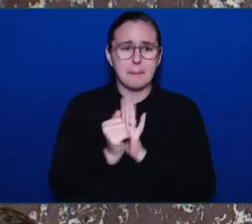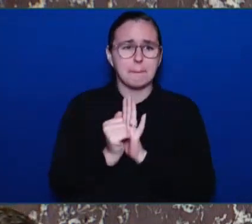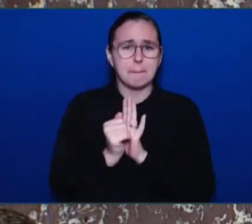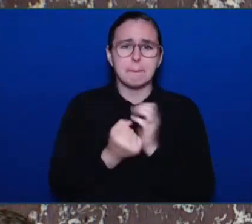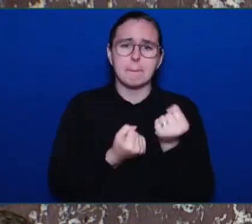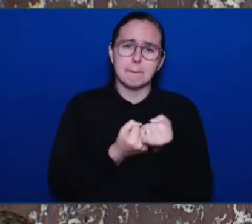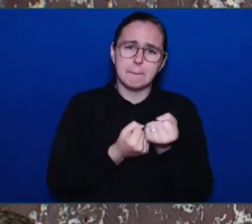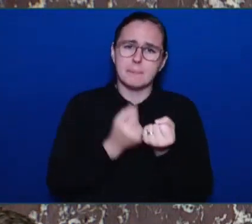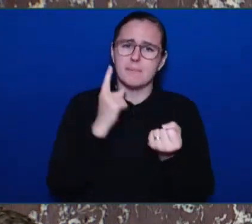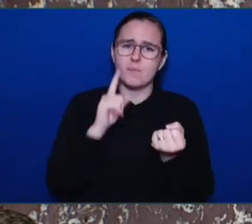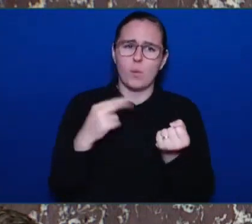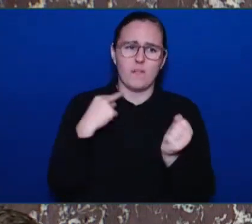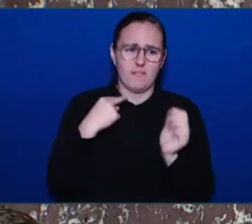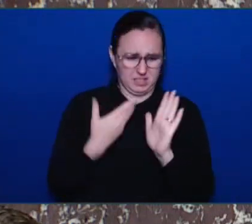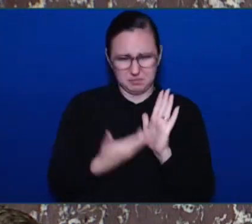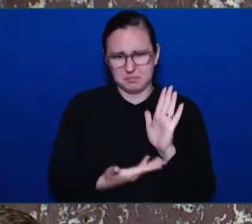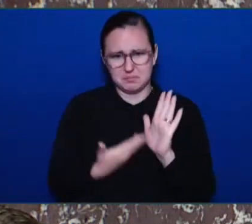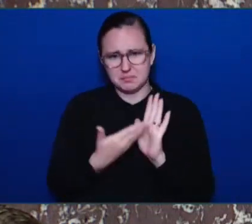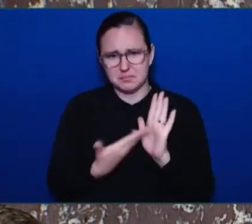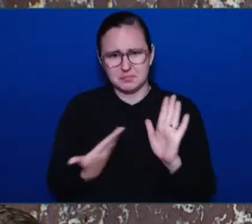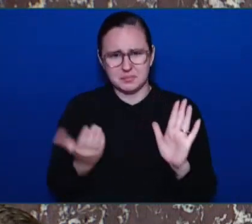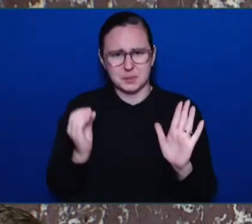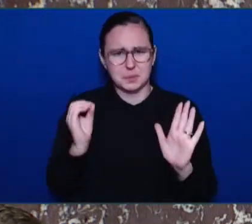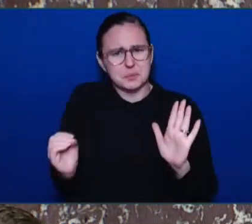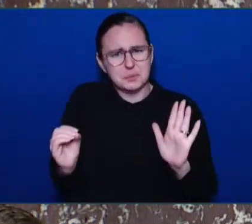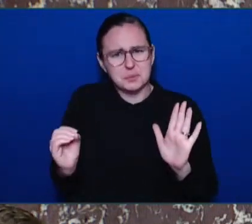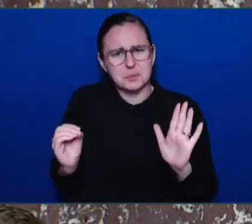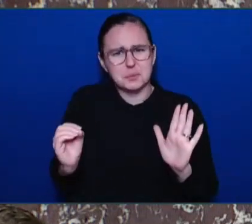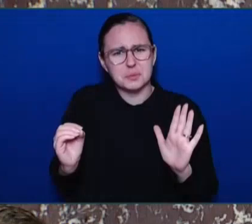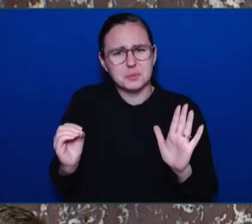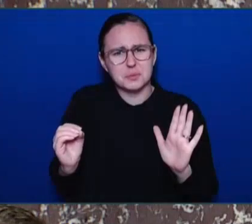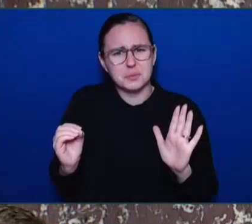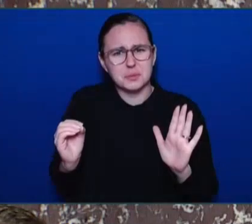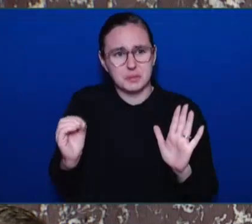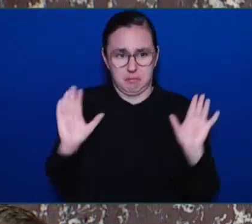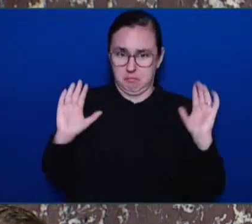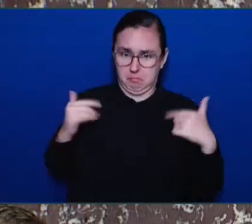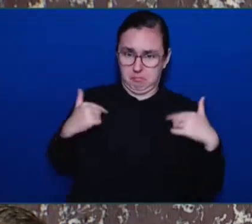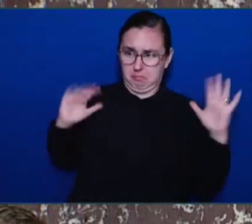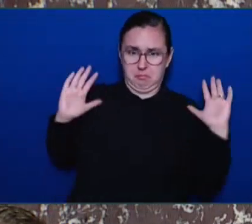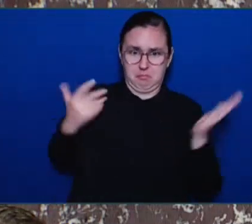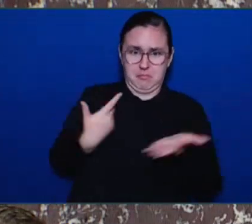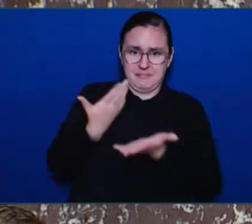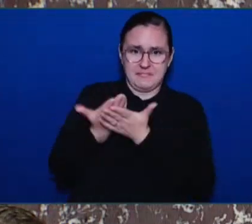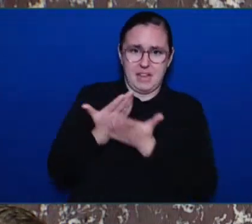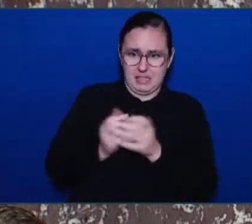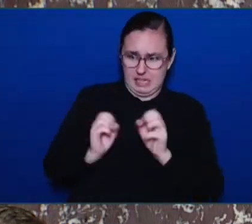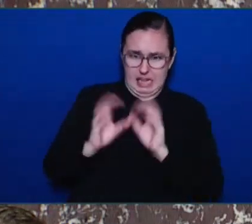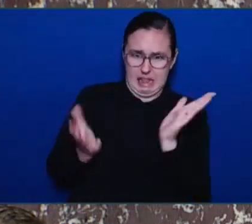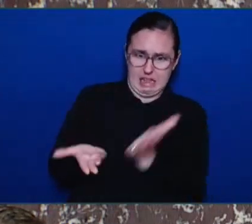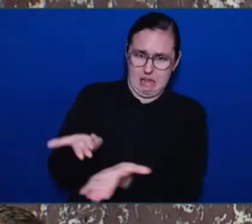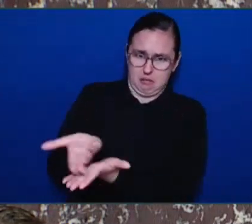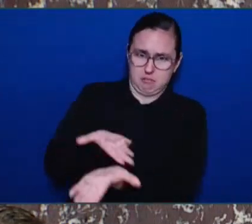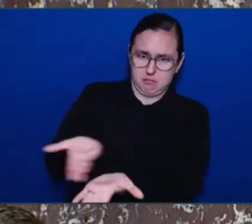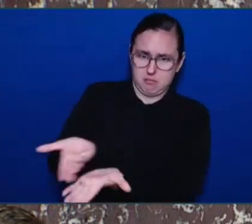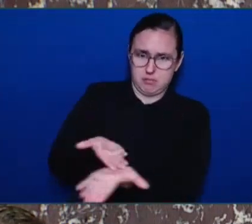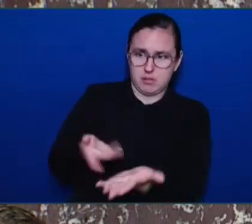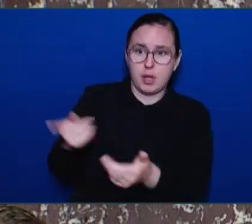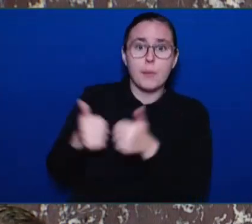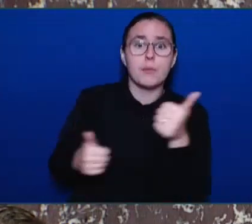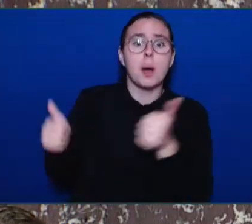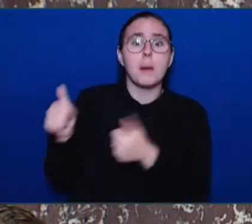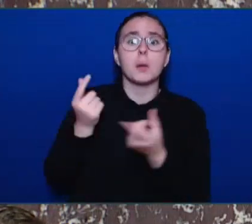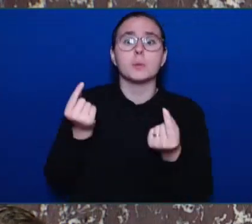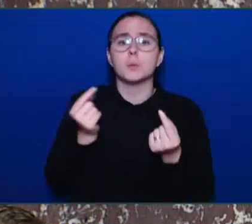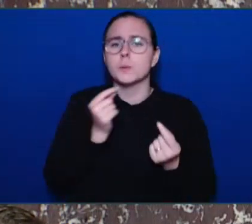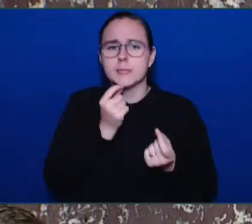time. The facts are very simple, Mr. Speaker. The Premier's hand-picked expert, Doug Lepard, pointed out BC stands alone